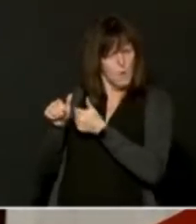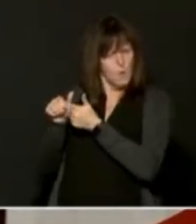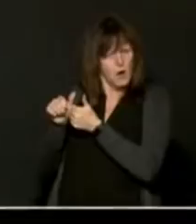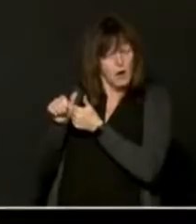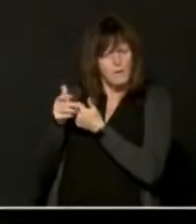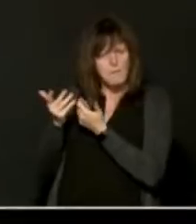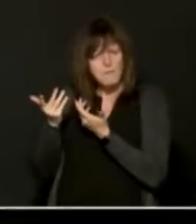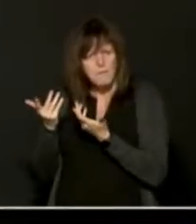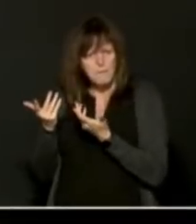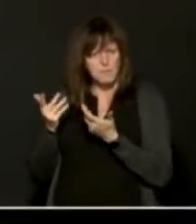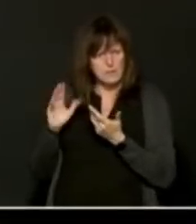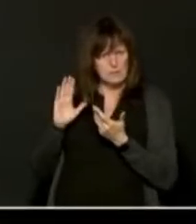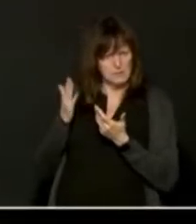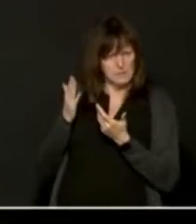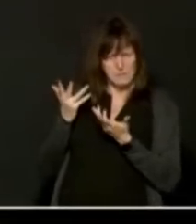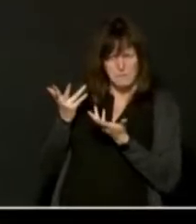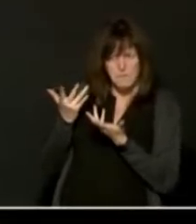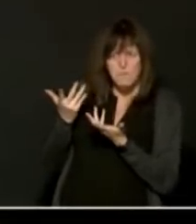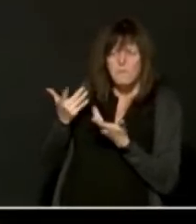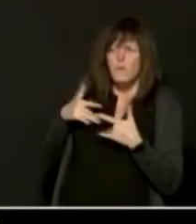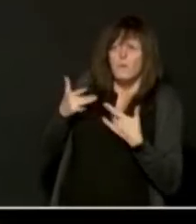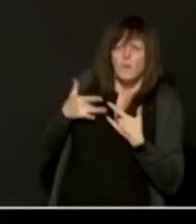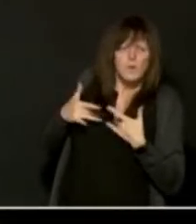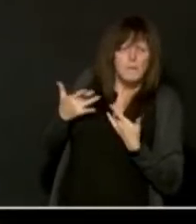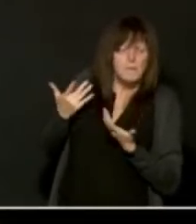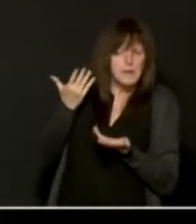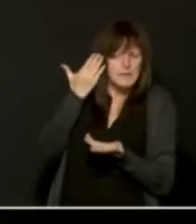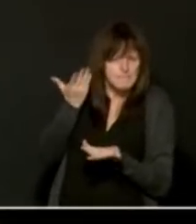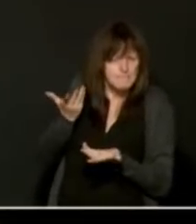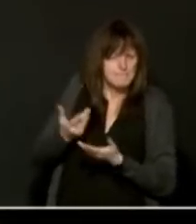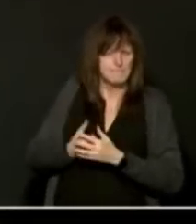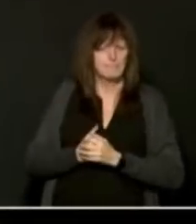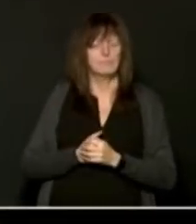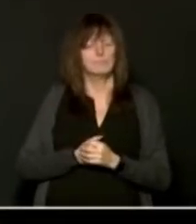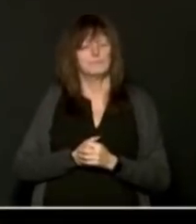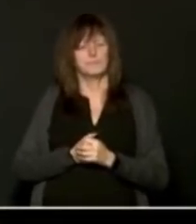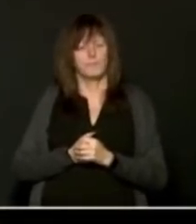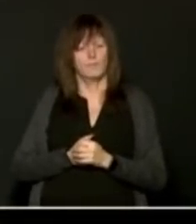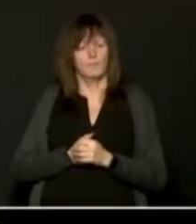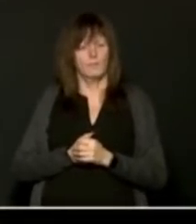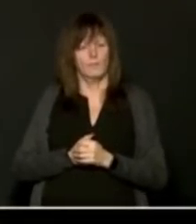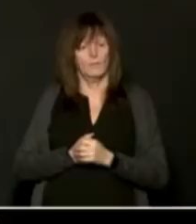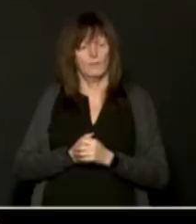Question. Your next question comes from Rob Ferguson with the Toronto Star.